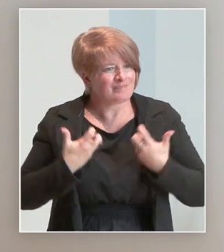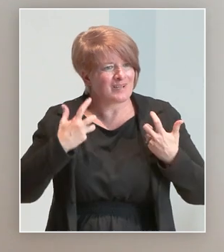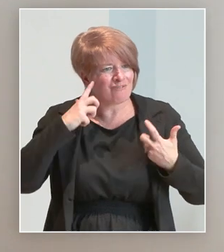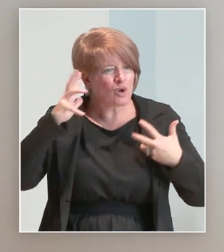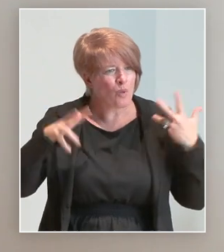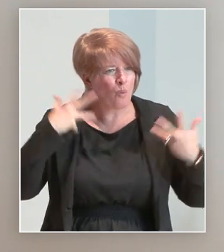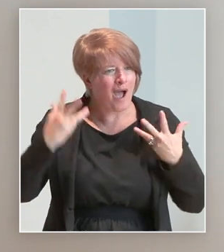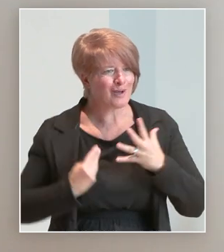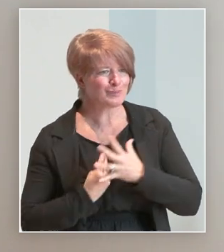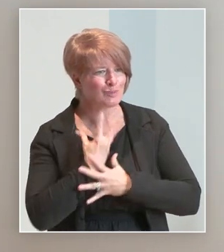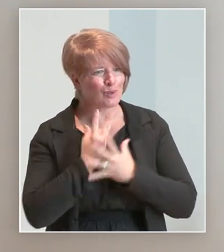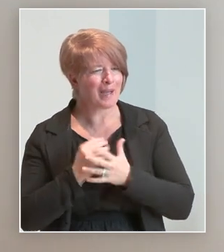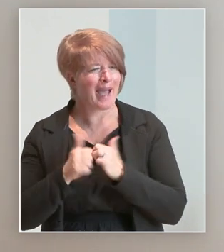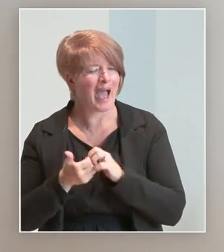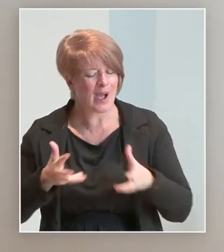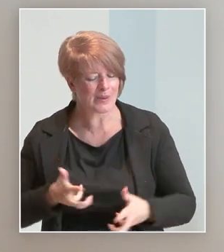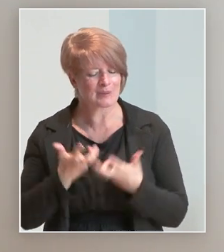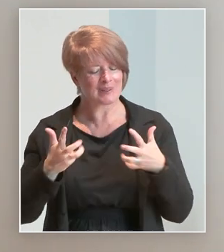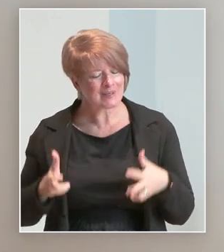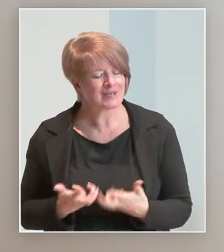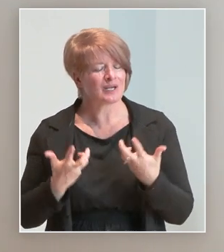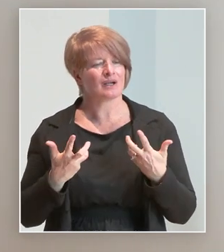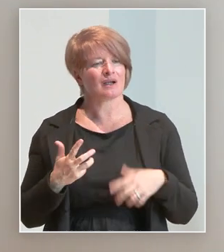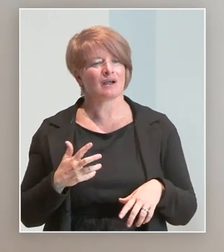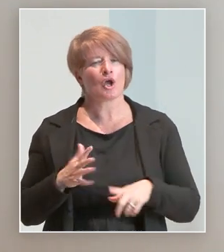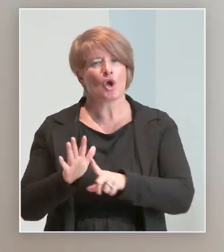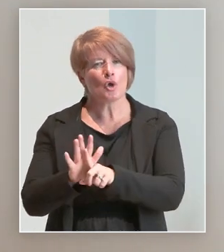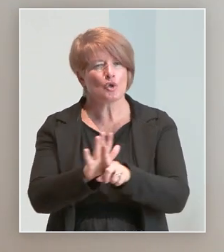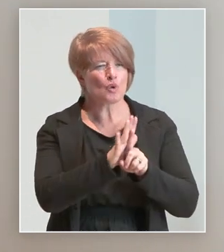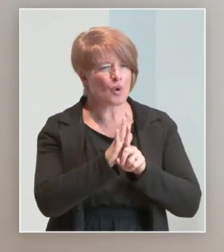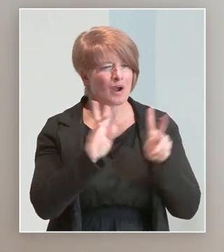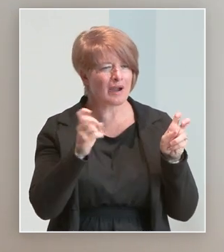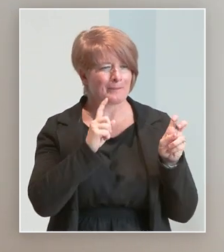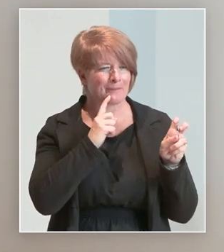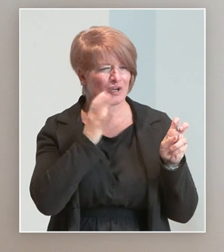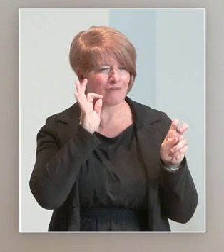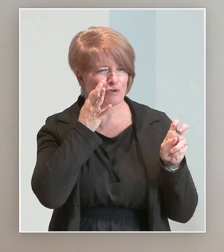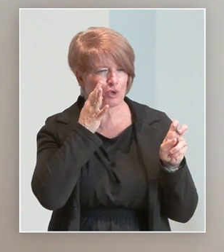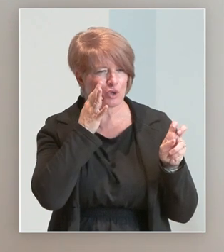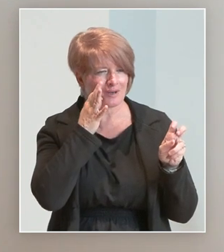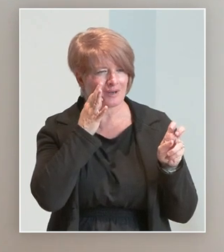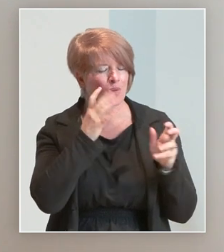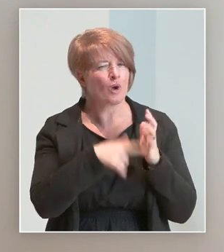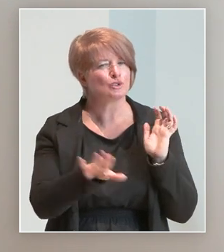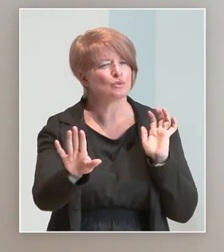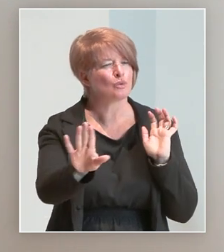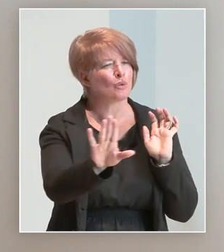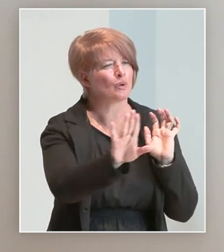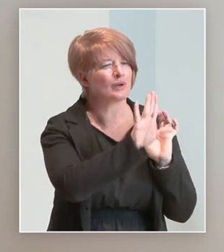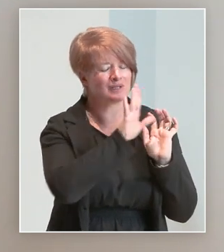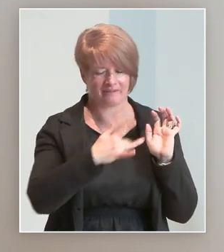things to bloom? What is your version of the bitter fruit that's left the taste that refuses